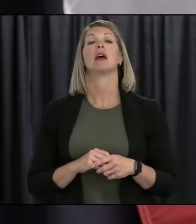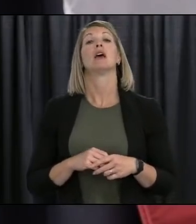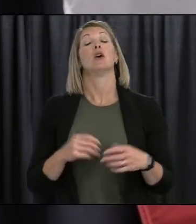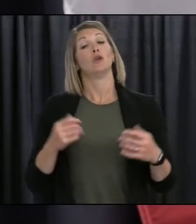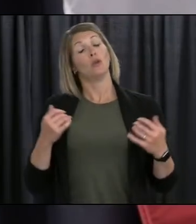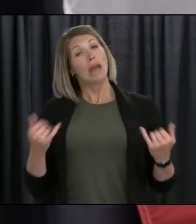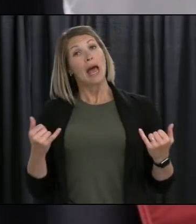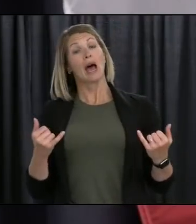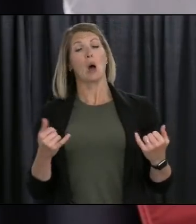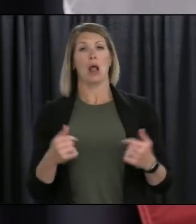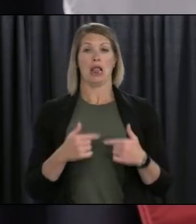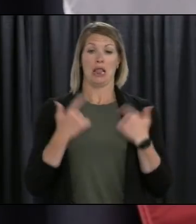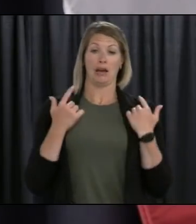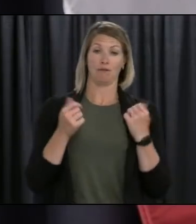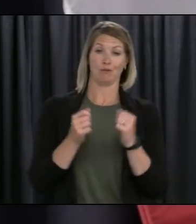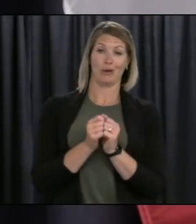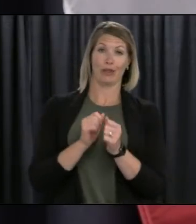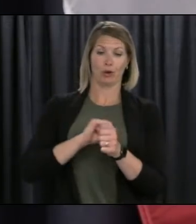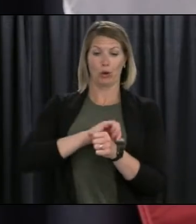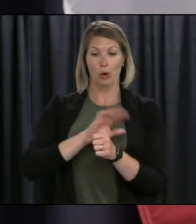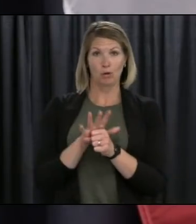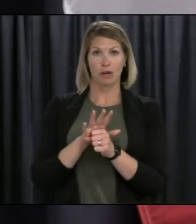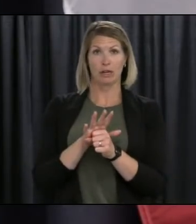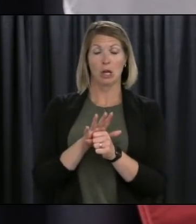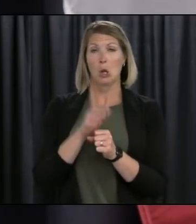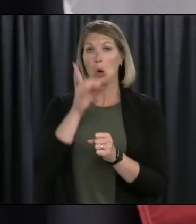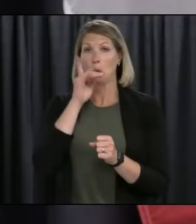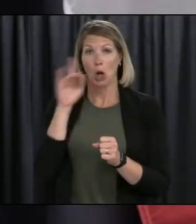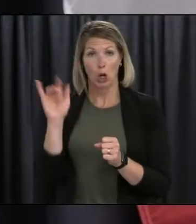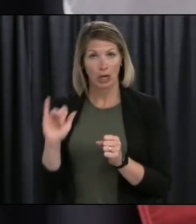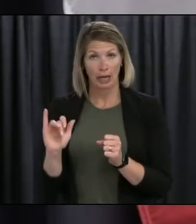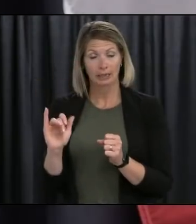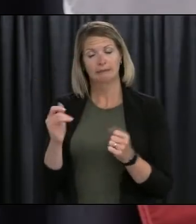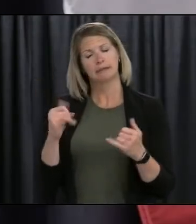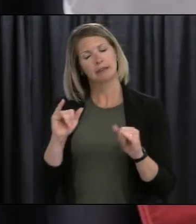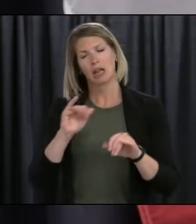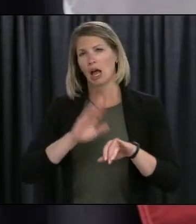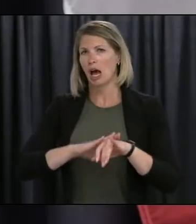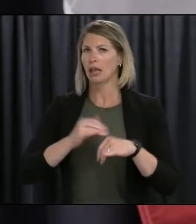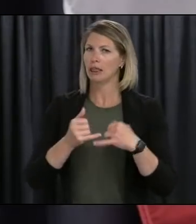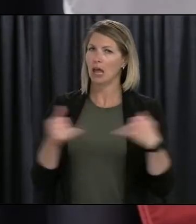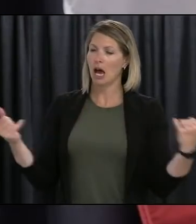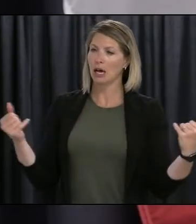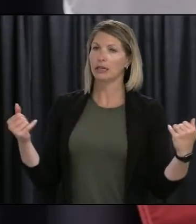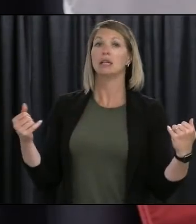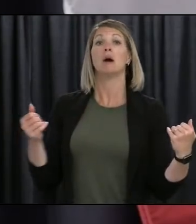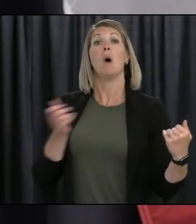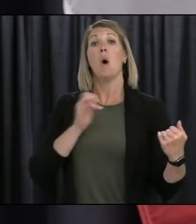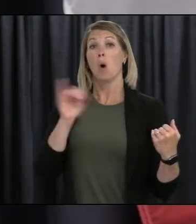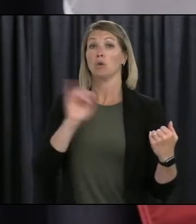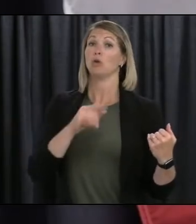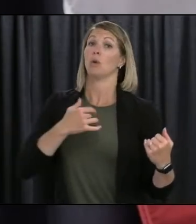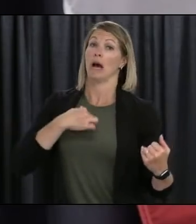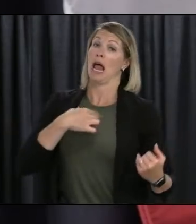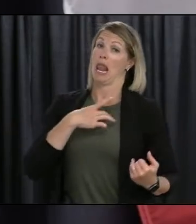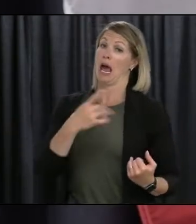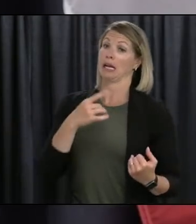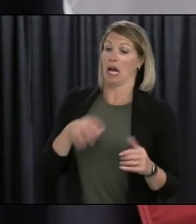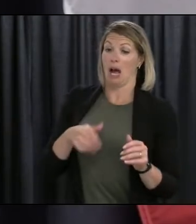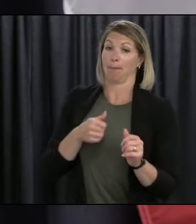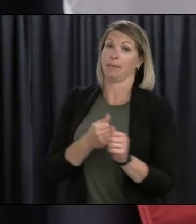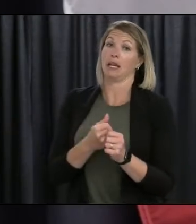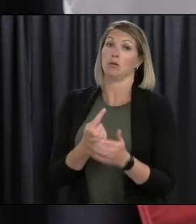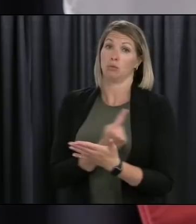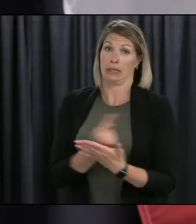with COVID normal, and happy to keep these updates coming on a regular basis. But